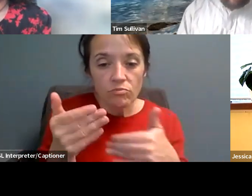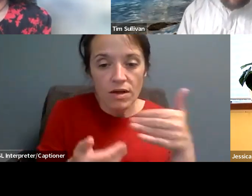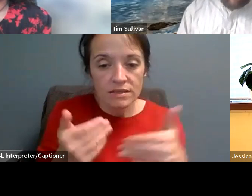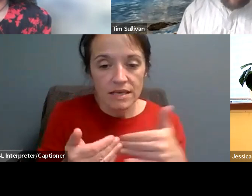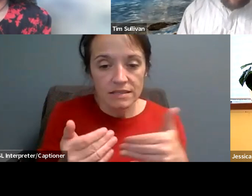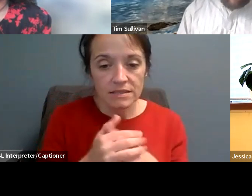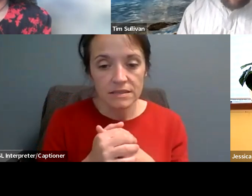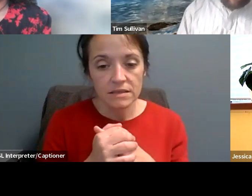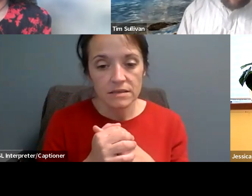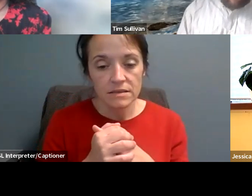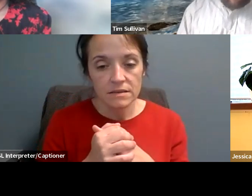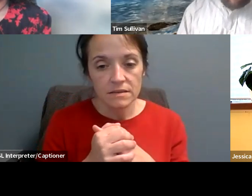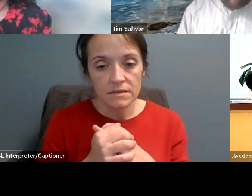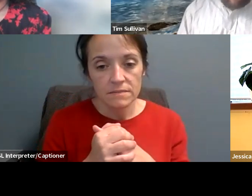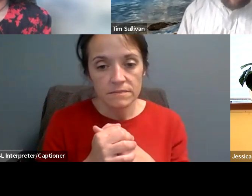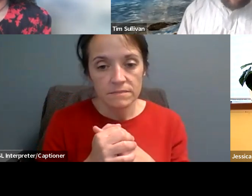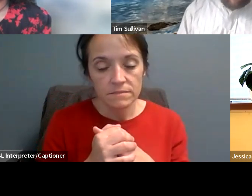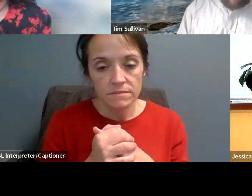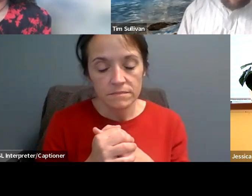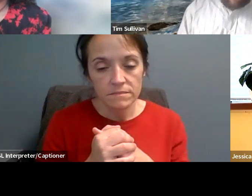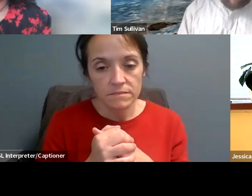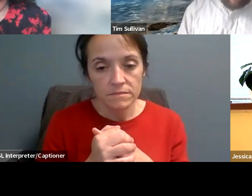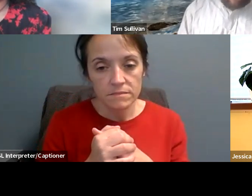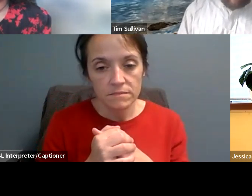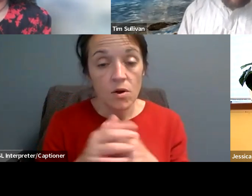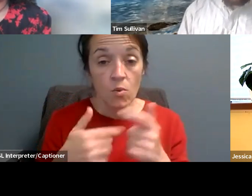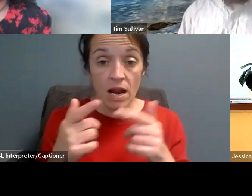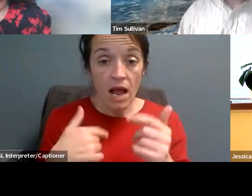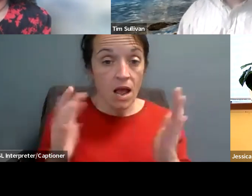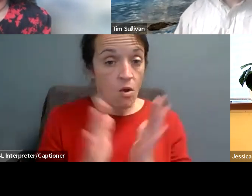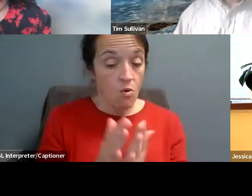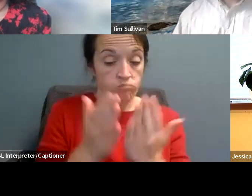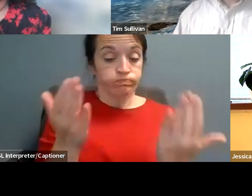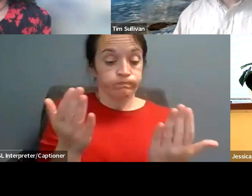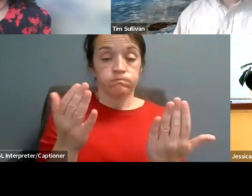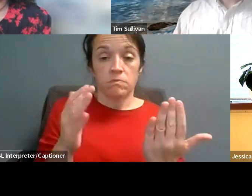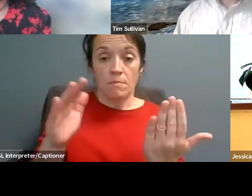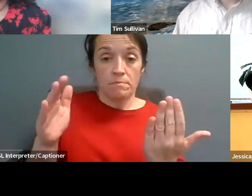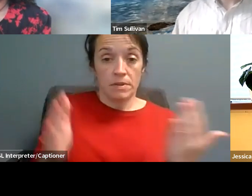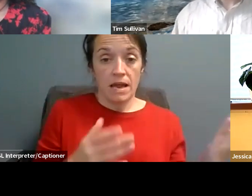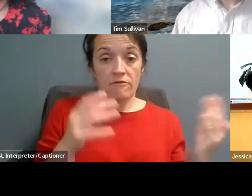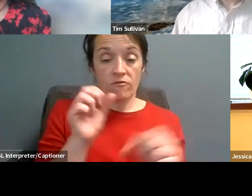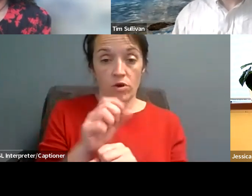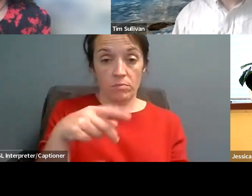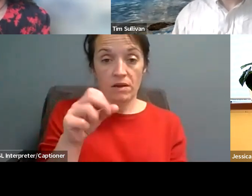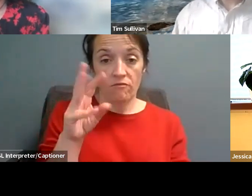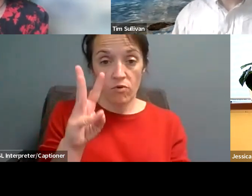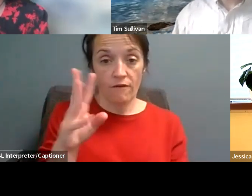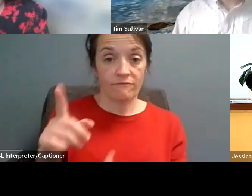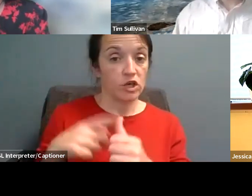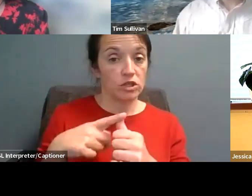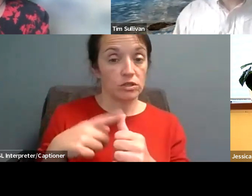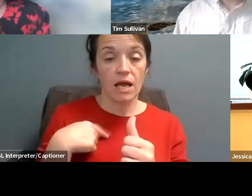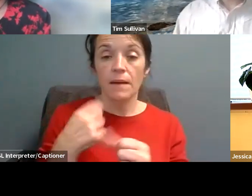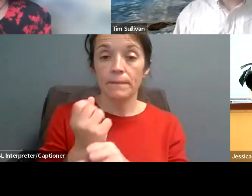thing that I look for in the plan of work was to make sure that all the key components of each section